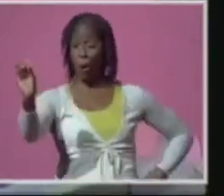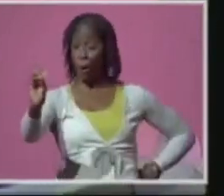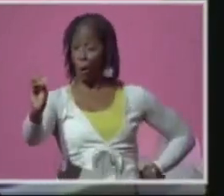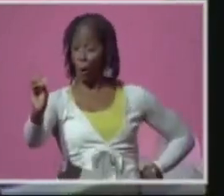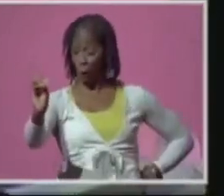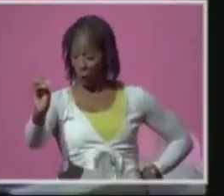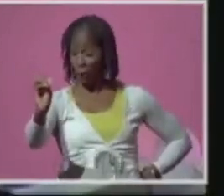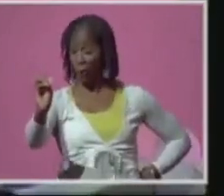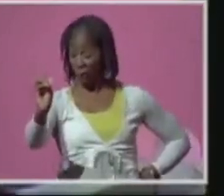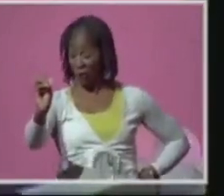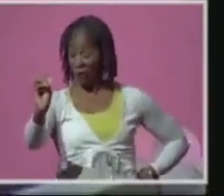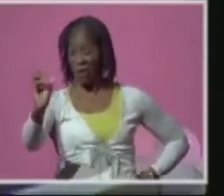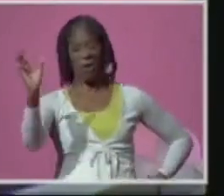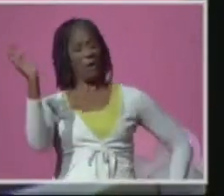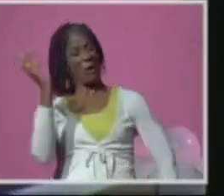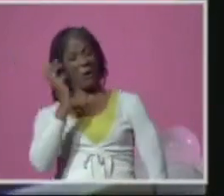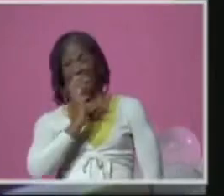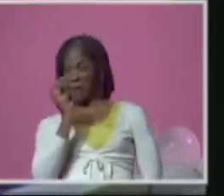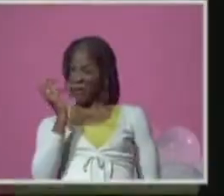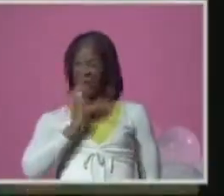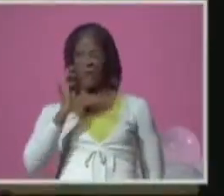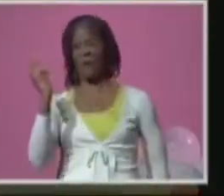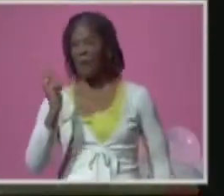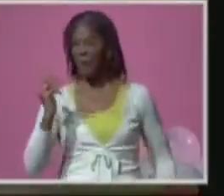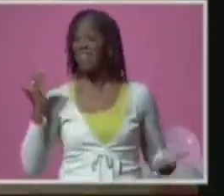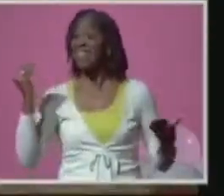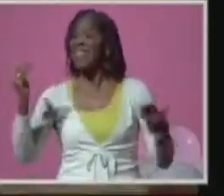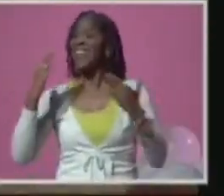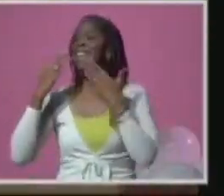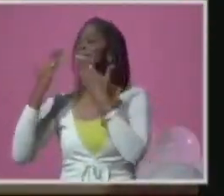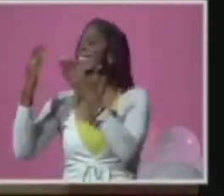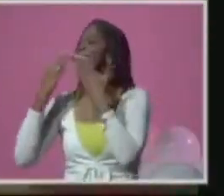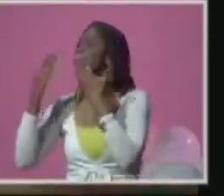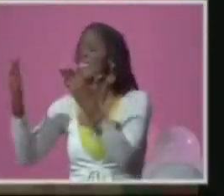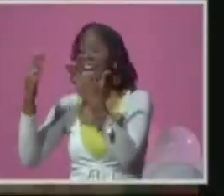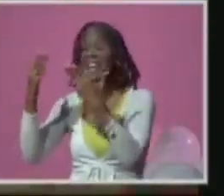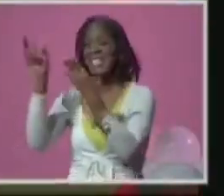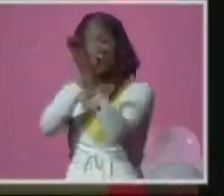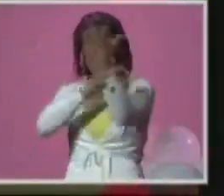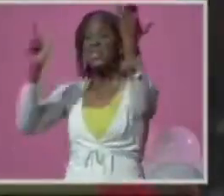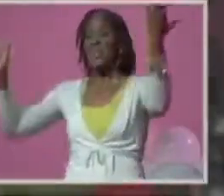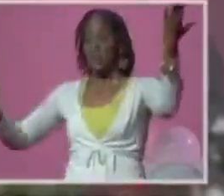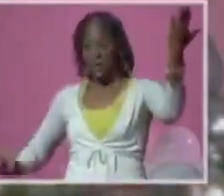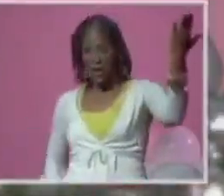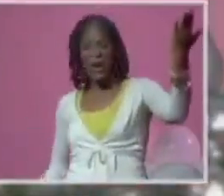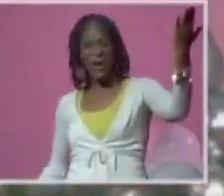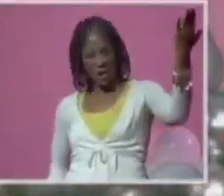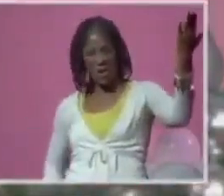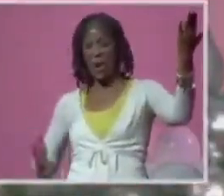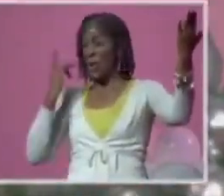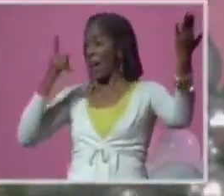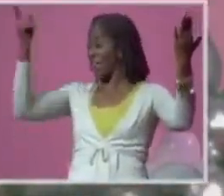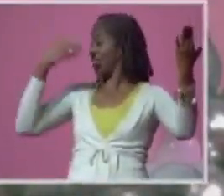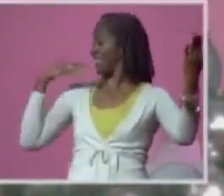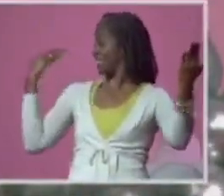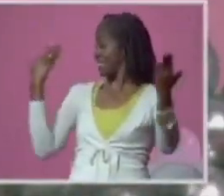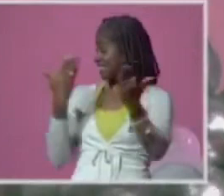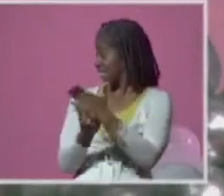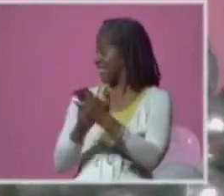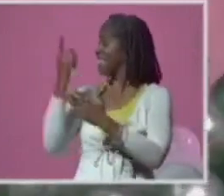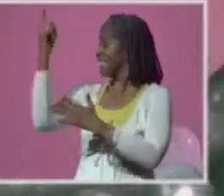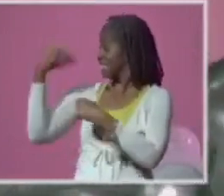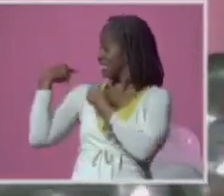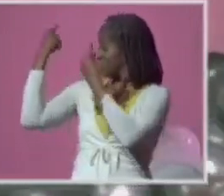here. Oh, give thanks unto the Lord. He's good.